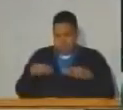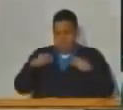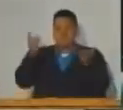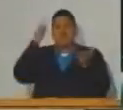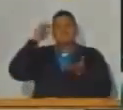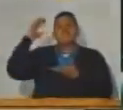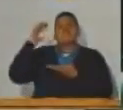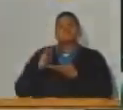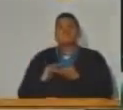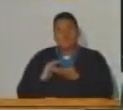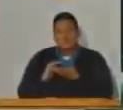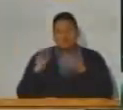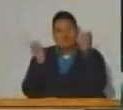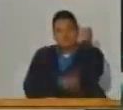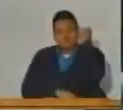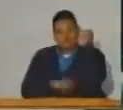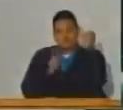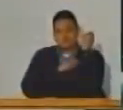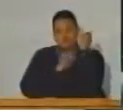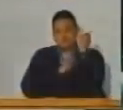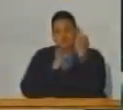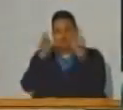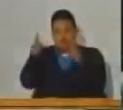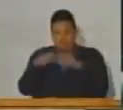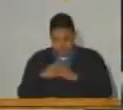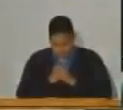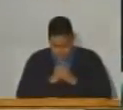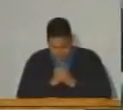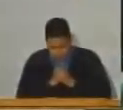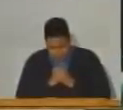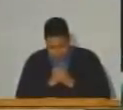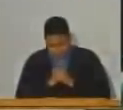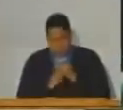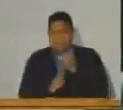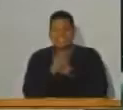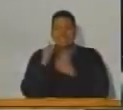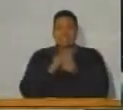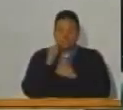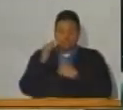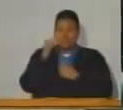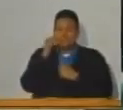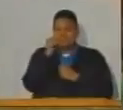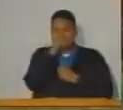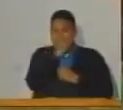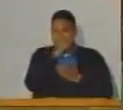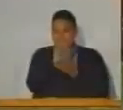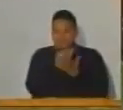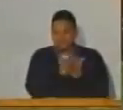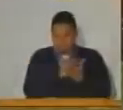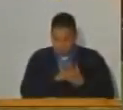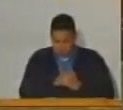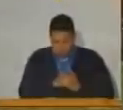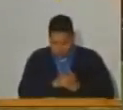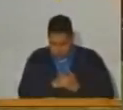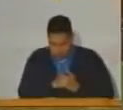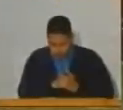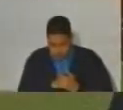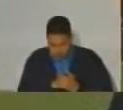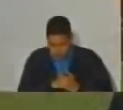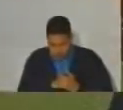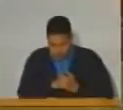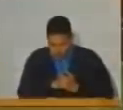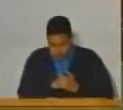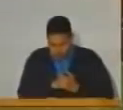for reduced sentences on guilty pleas. The Dangerous Drugs Act, where there will